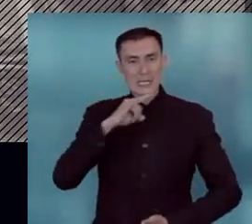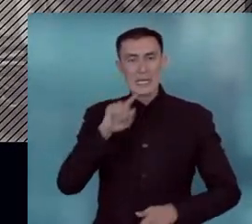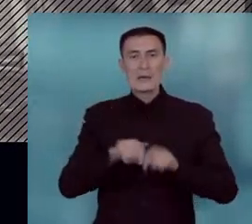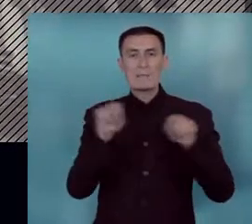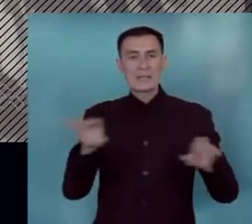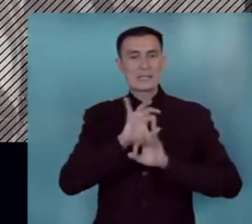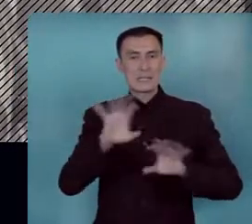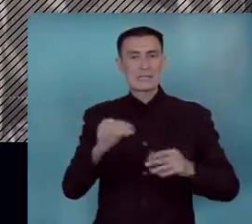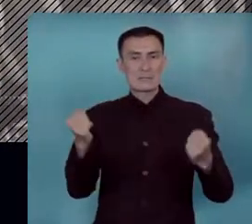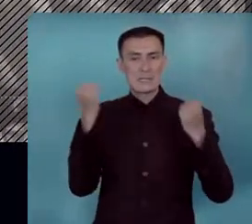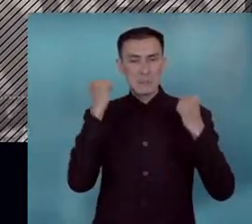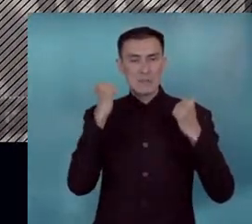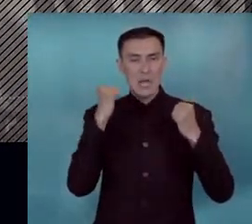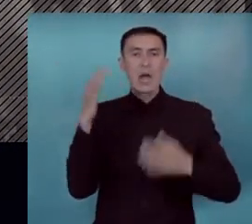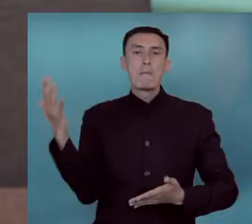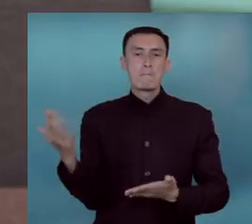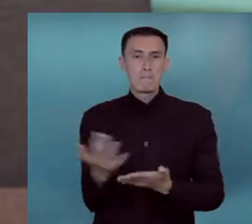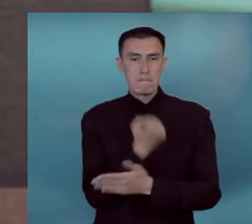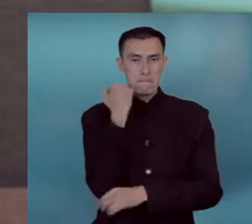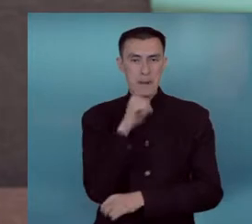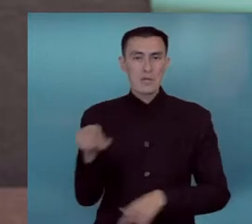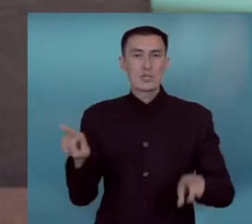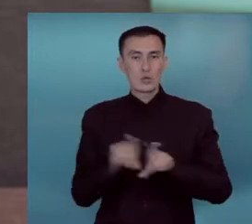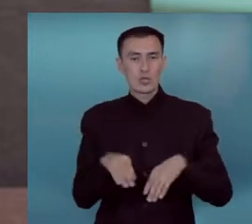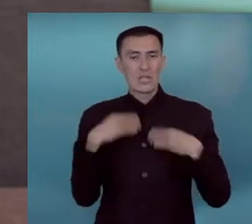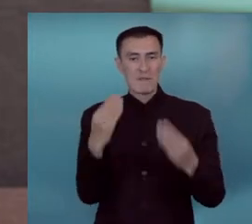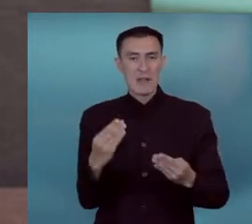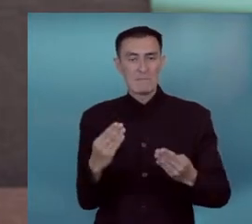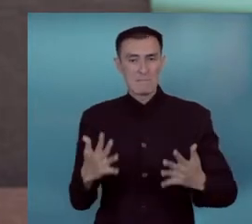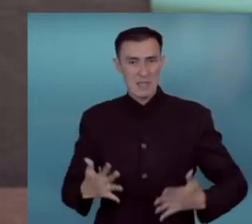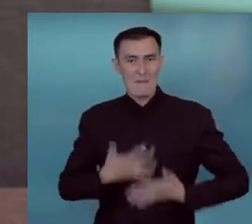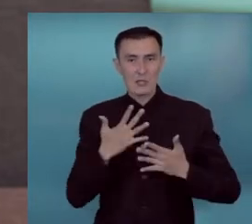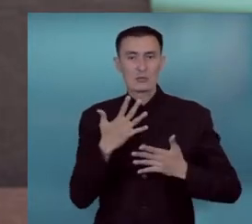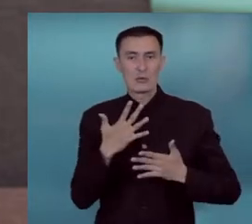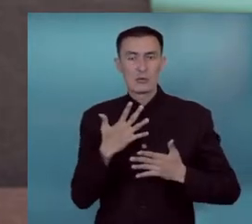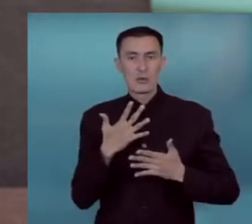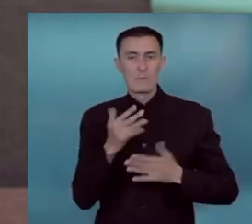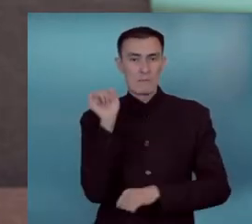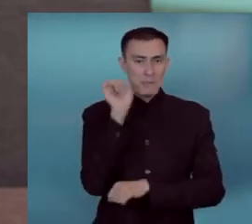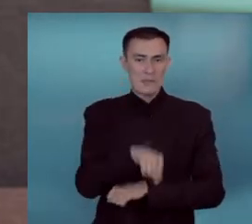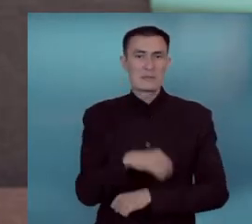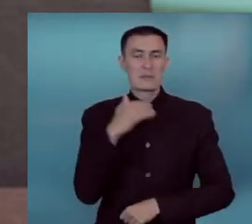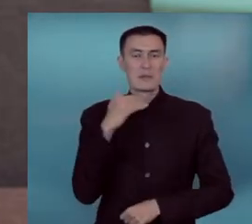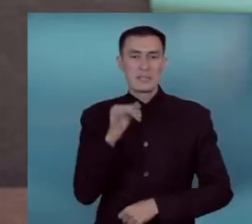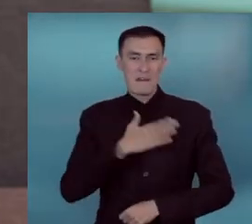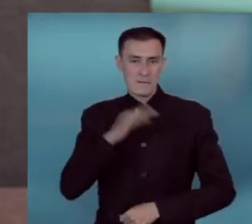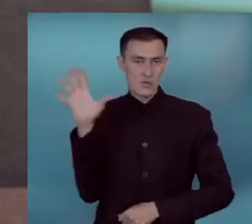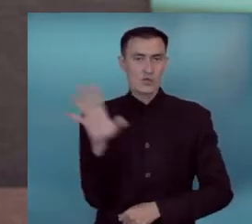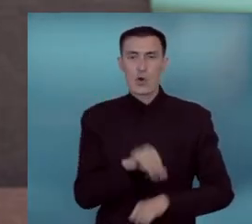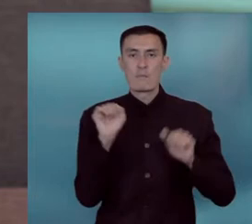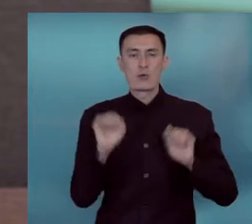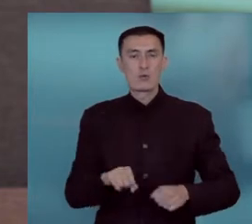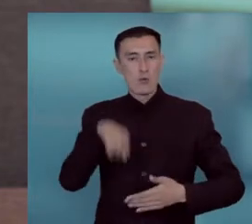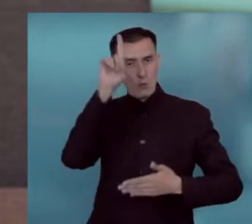representing Kazakhstan, confides the athlete. My victories motivated me as well. Victory gives both